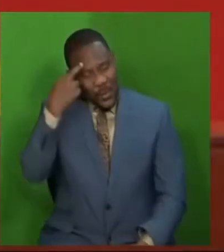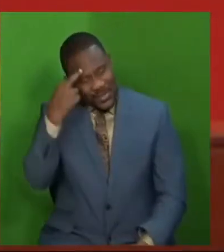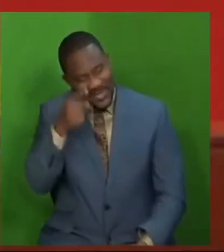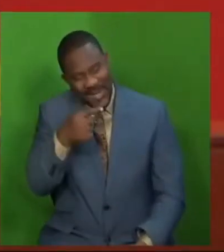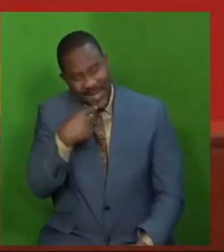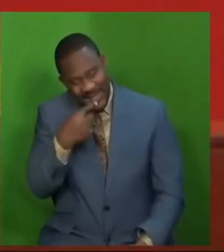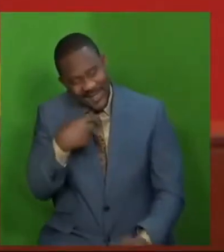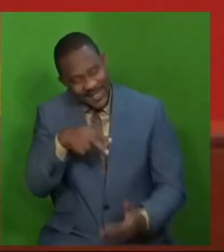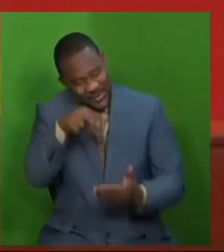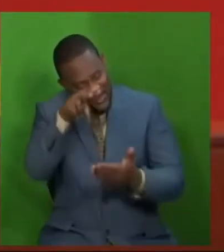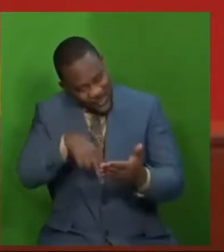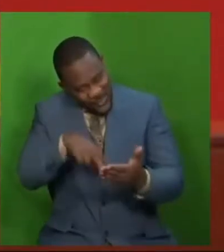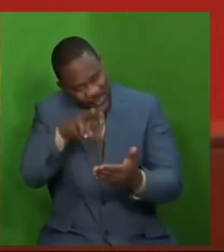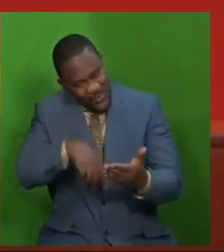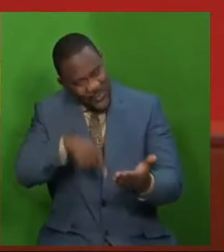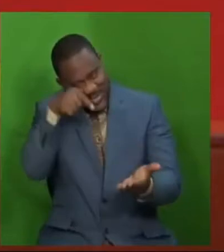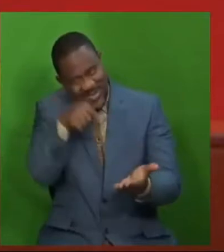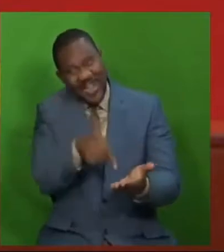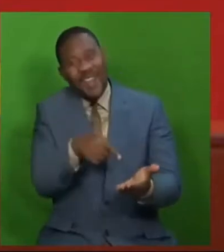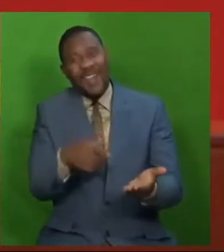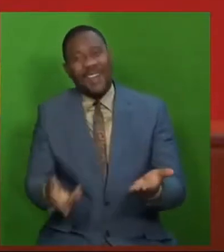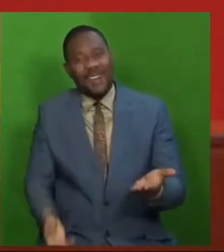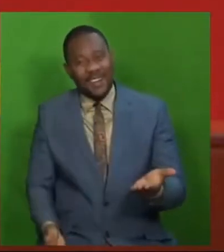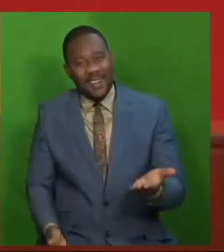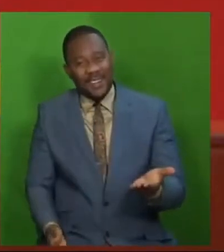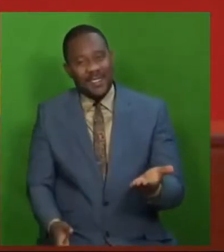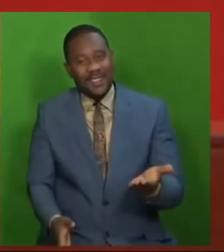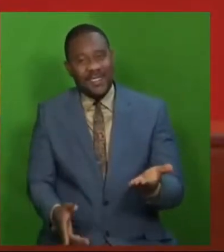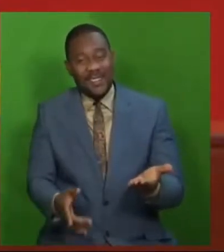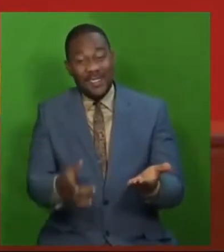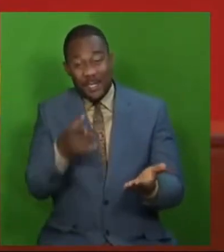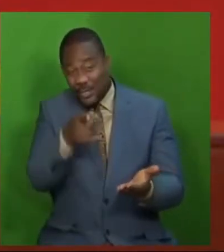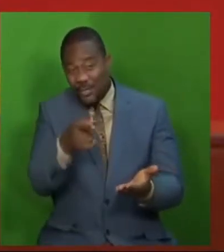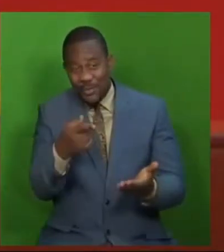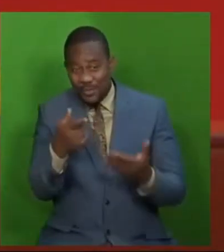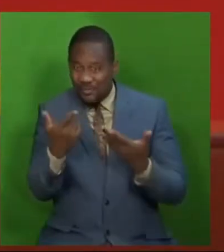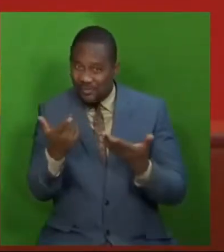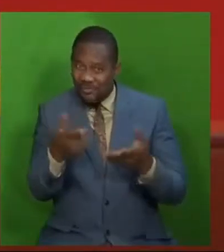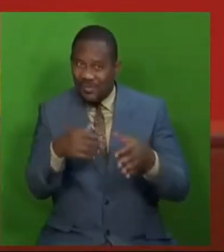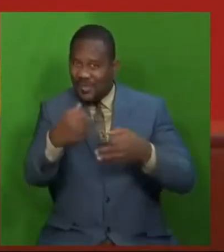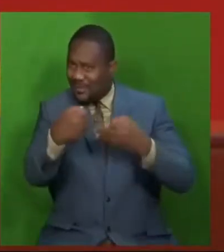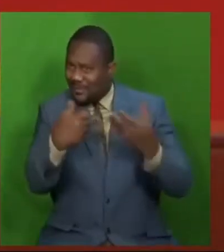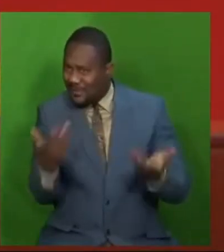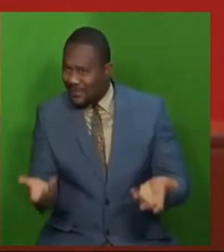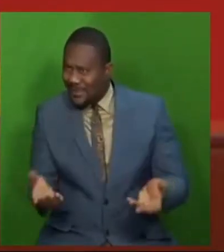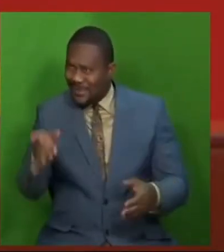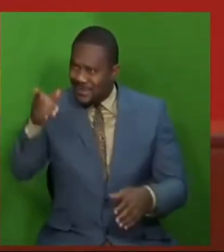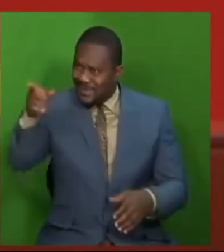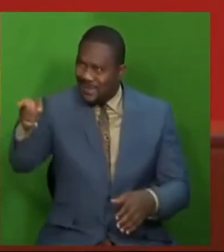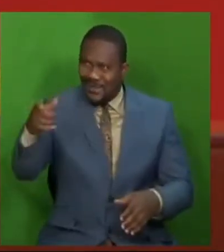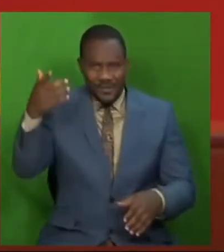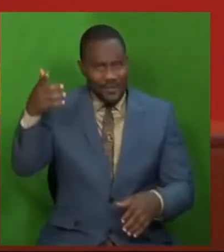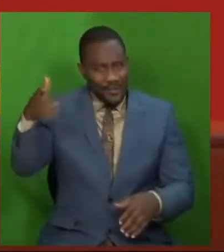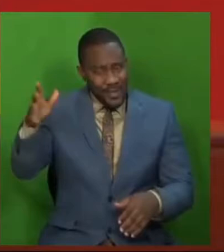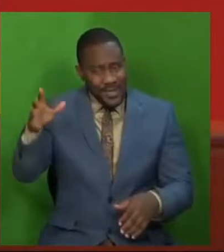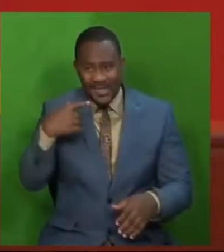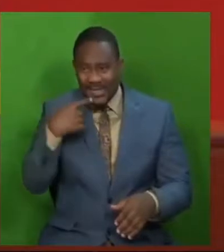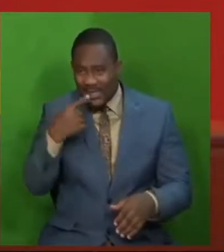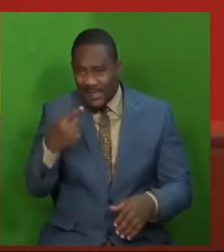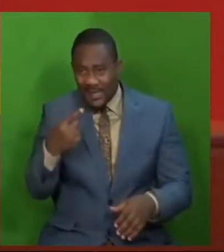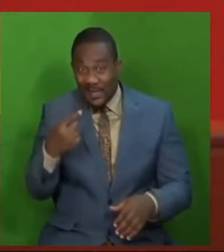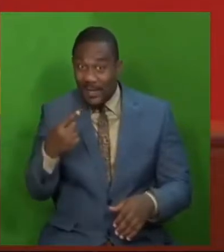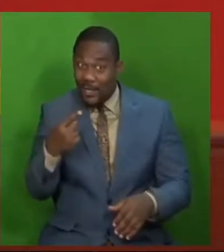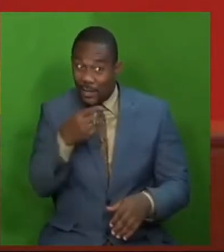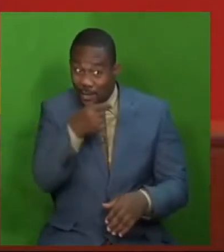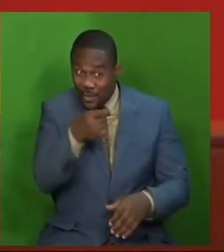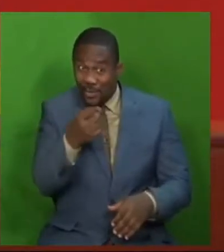order. Because you are trying to explain something that he has said. And he must be willing to allow